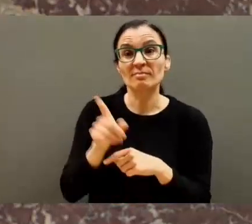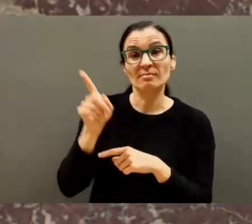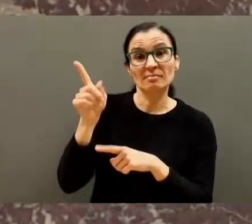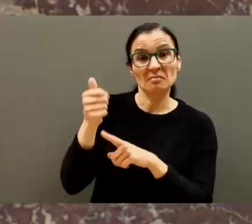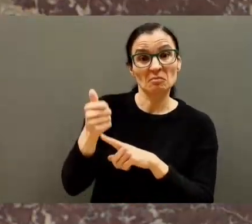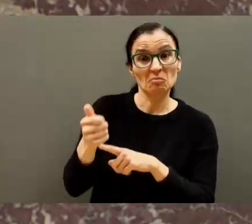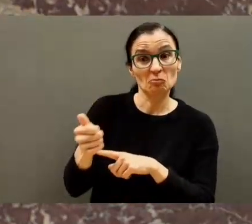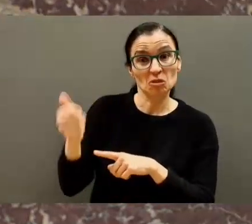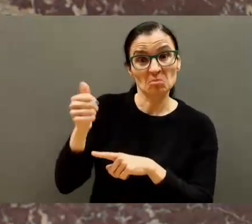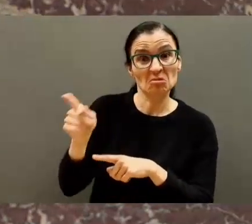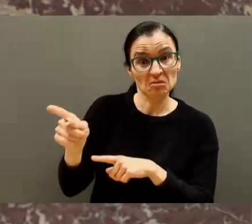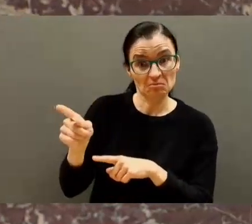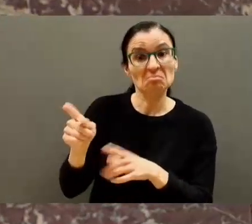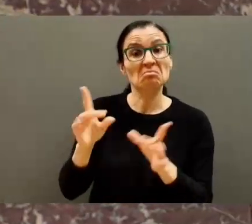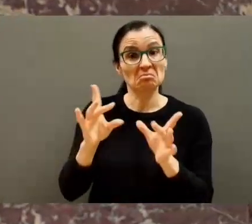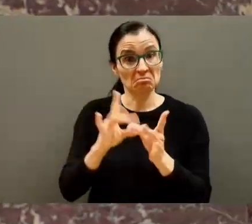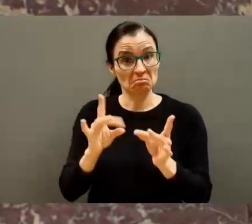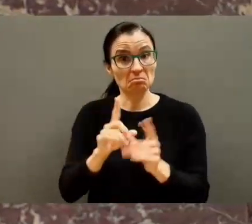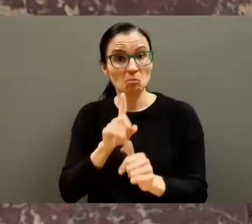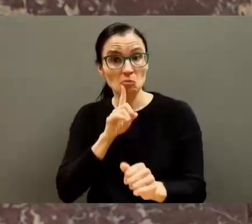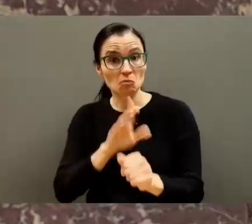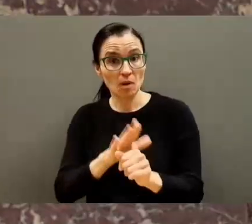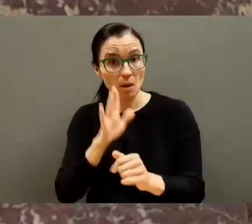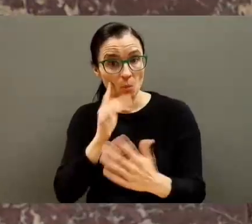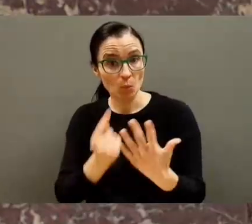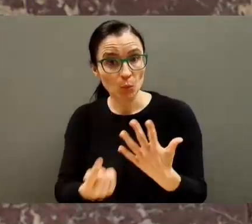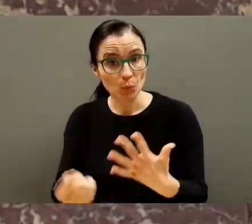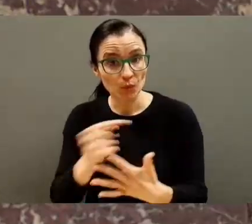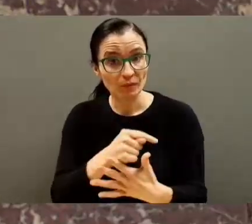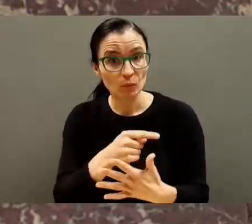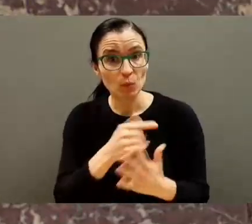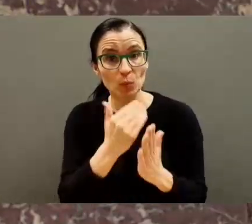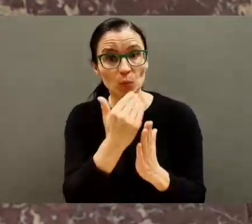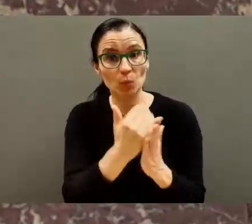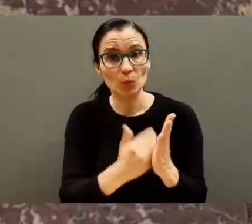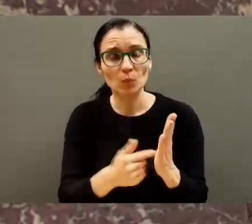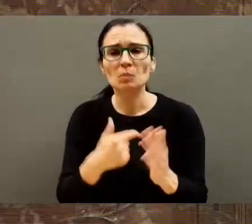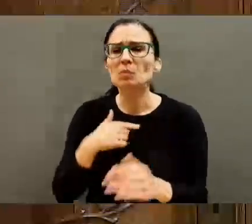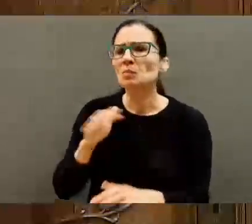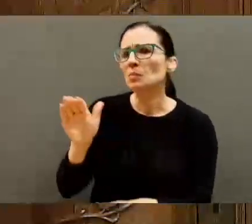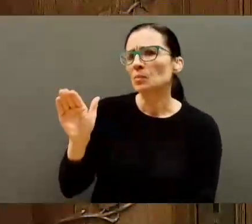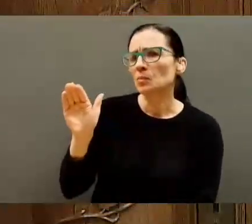reviewing BC's Mental Health Act, how did you envision this work would be undertaken and completed?